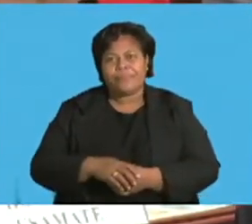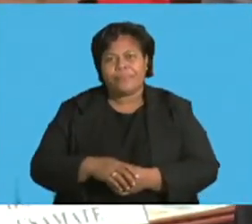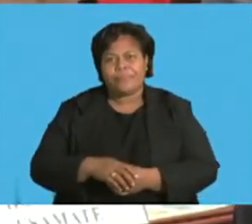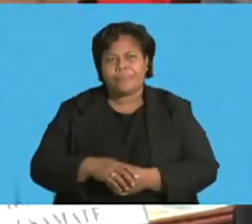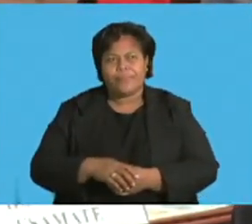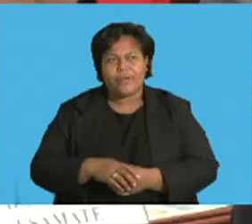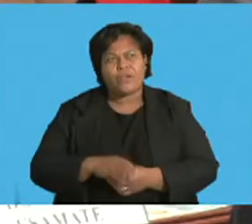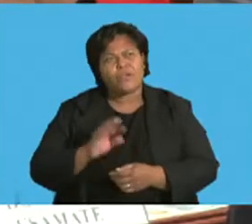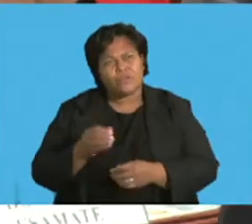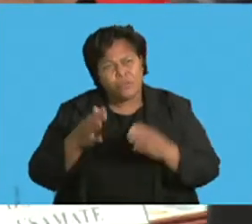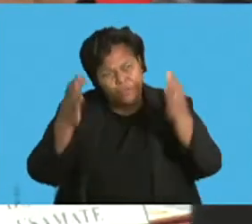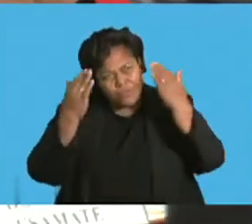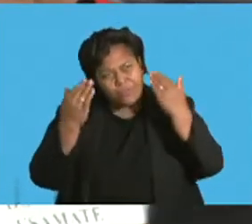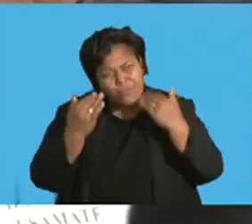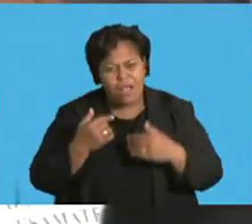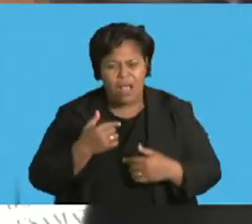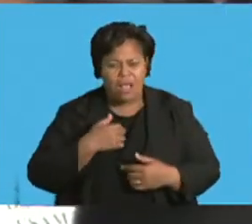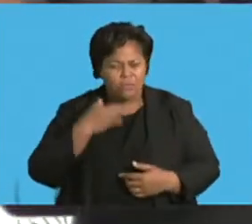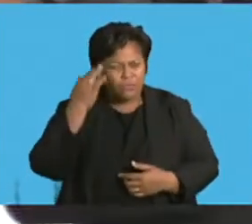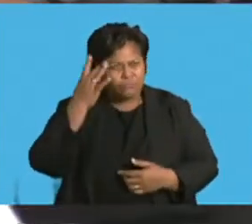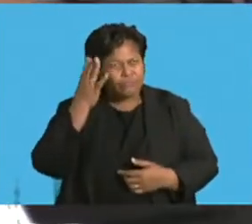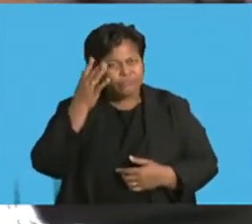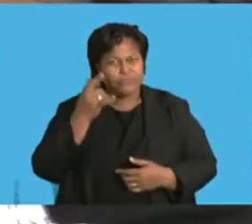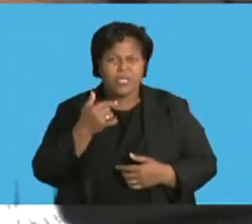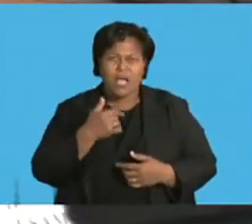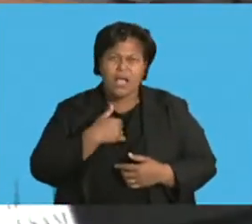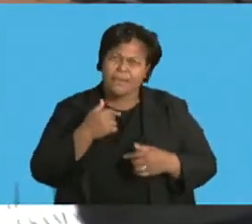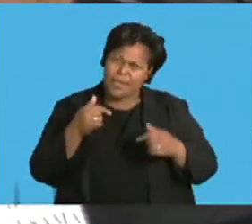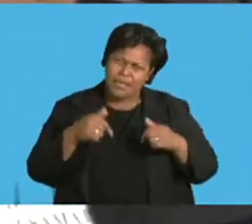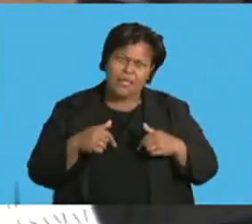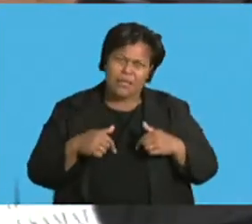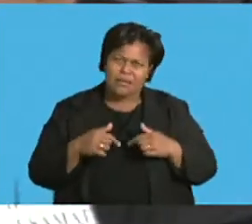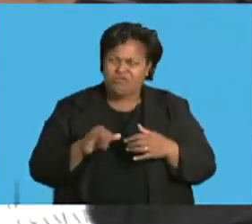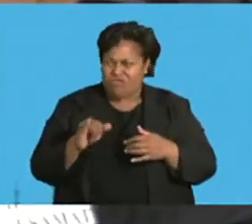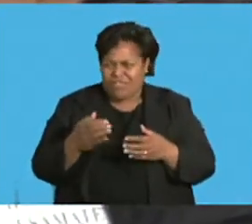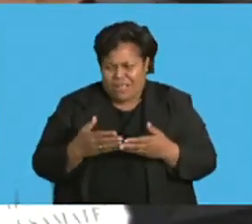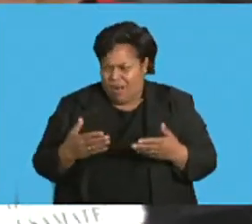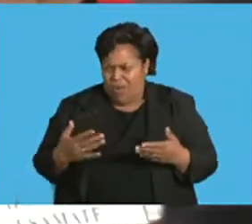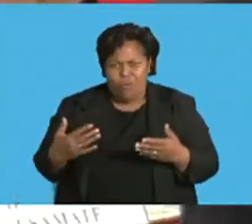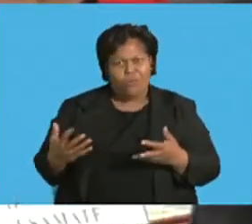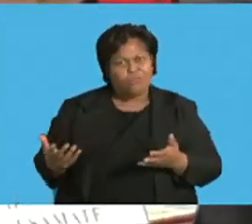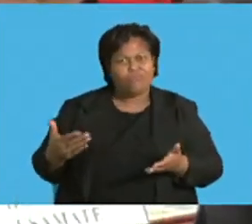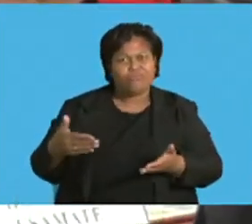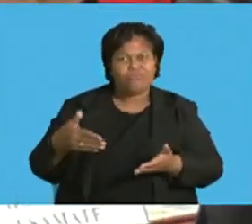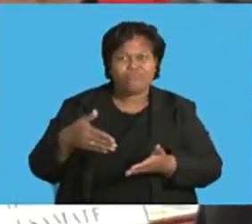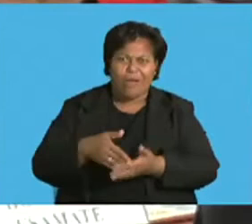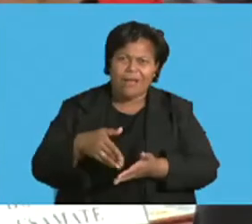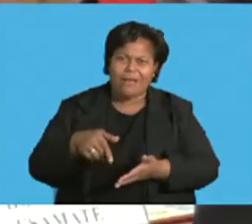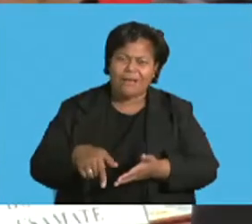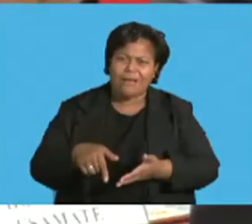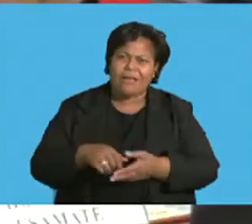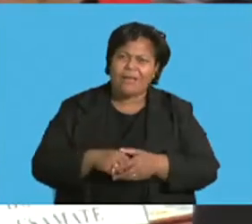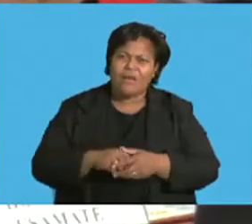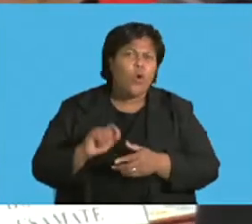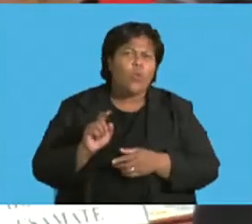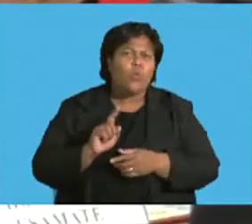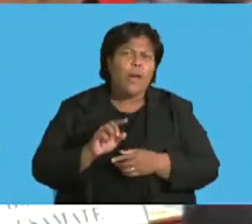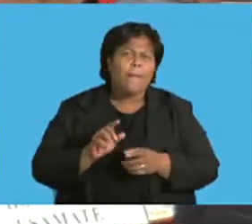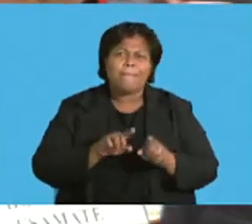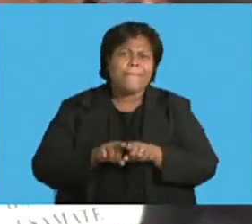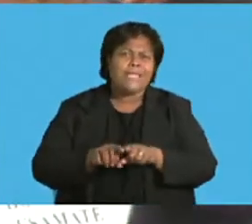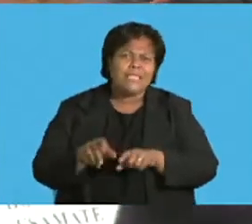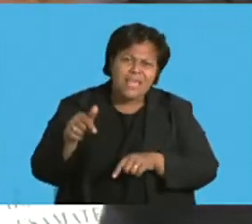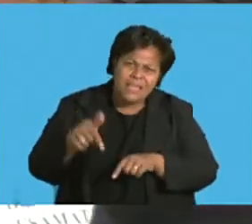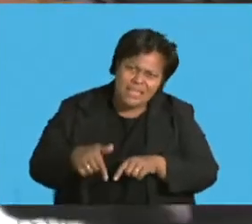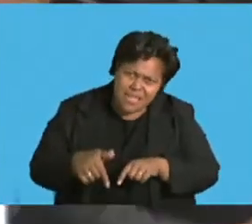actually thinking, here am I've only come onto the scene very recently. What would be the deep sense of relationship between the